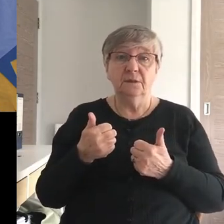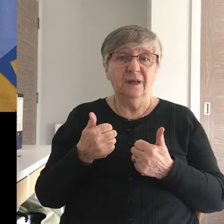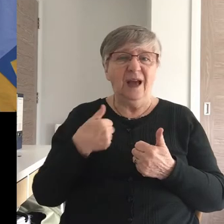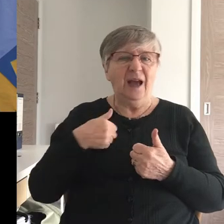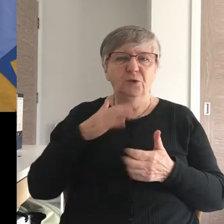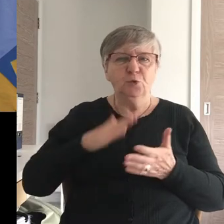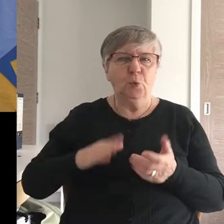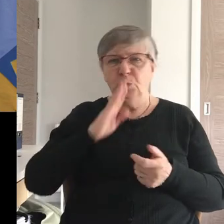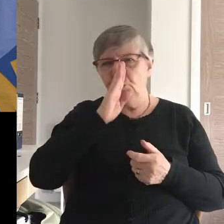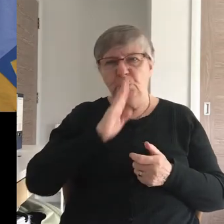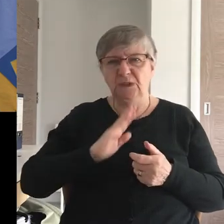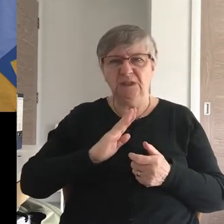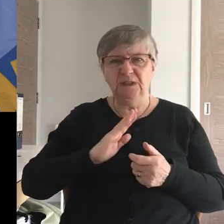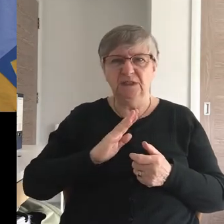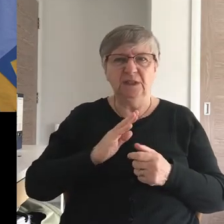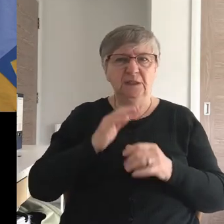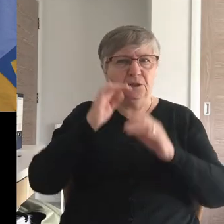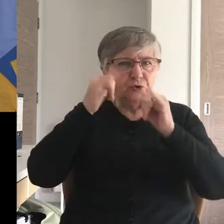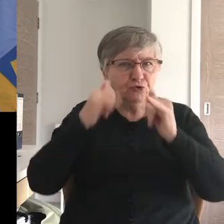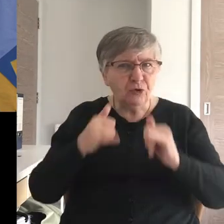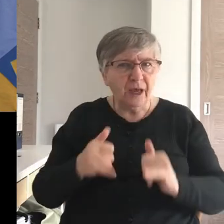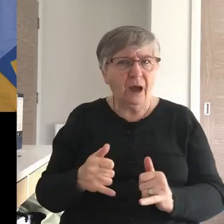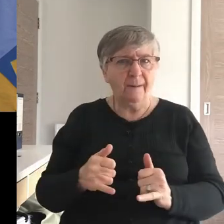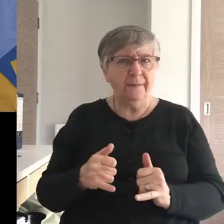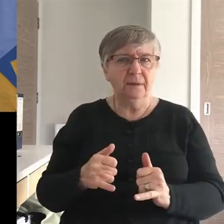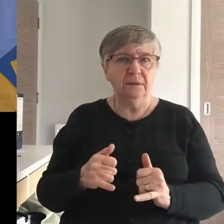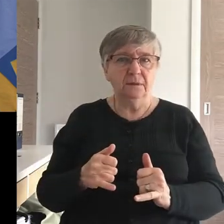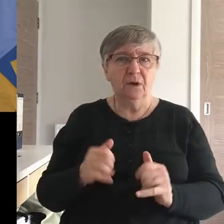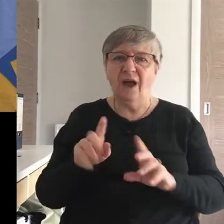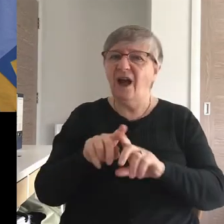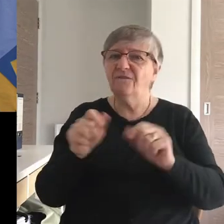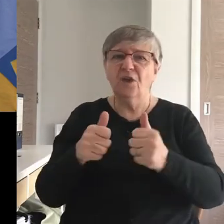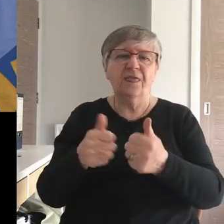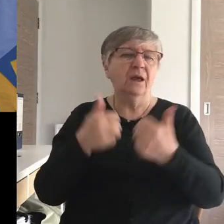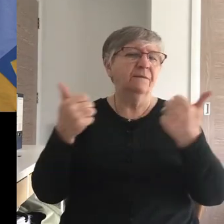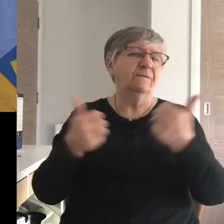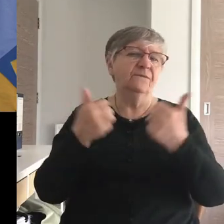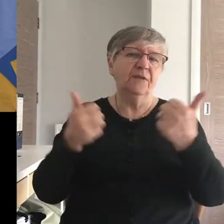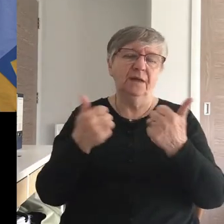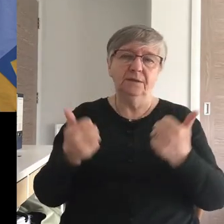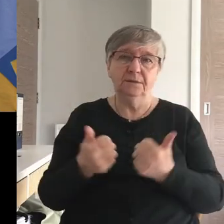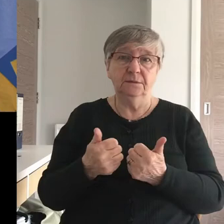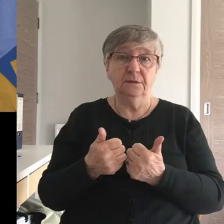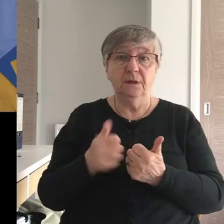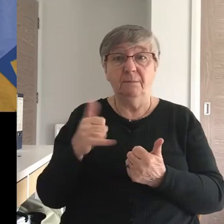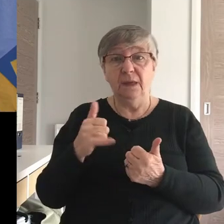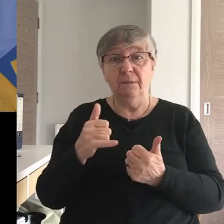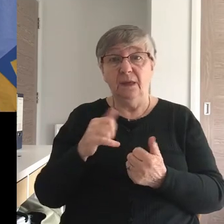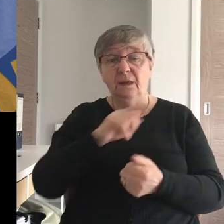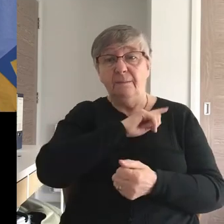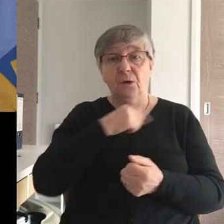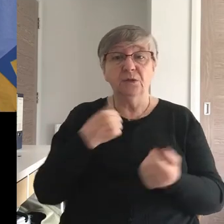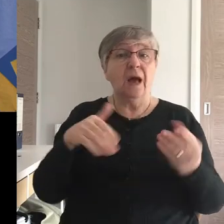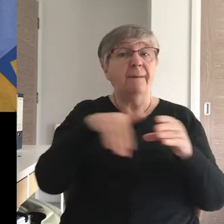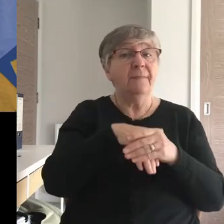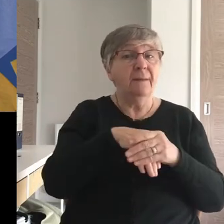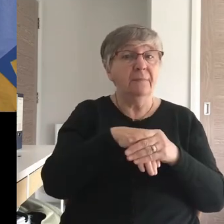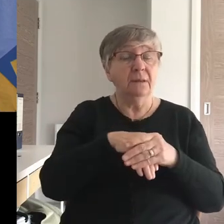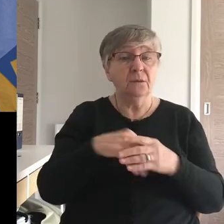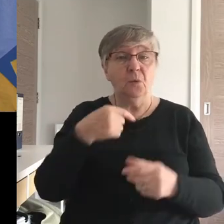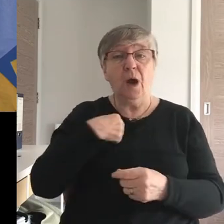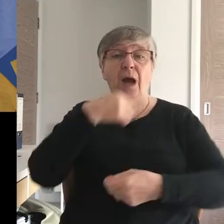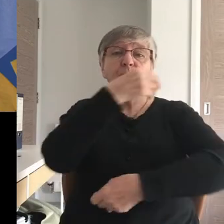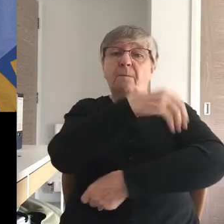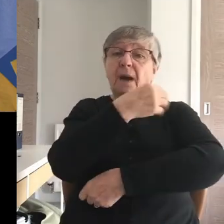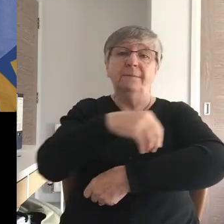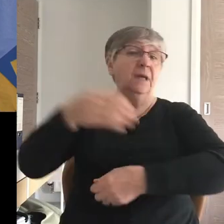checkup is needed, and that all is well. It might be because you're a member. It might be because you've been baptized.